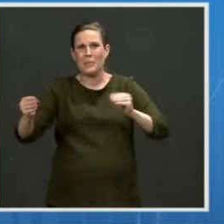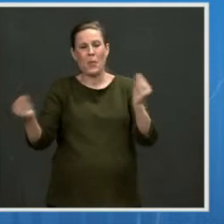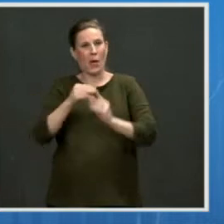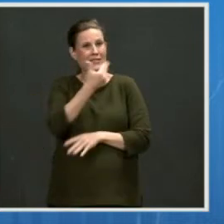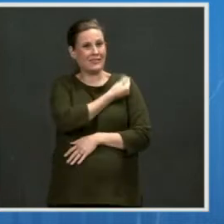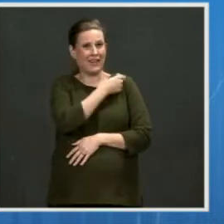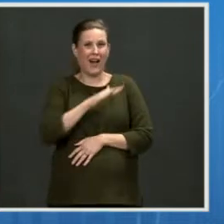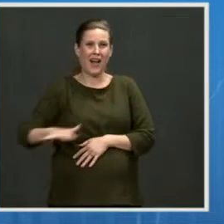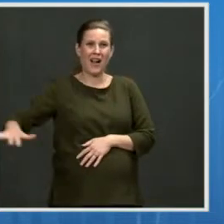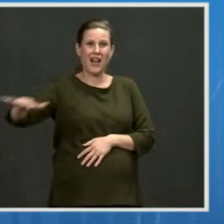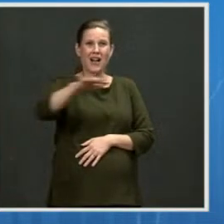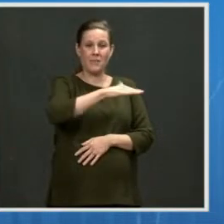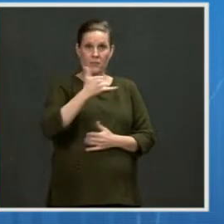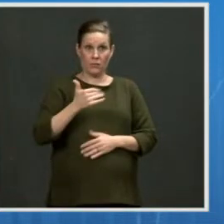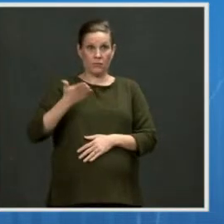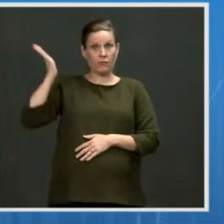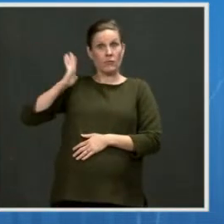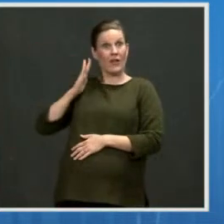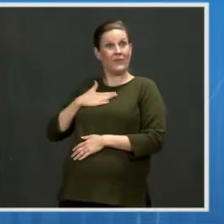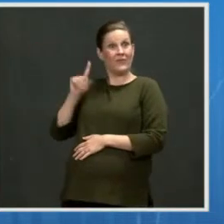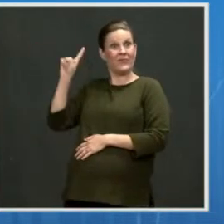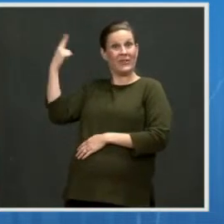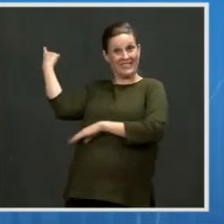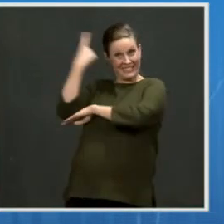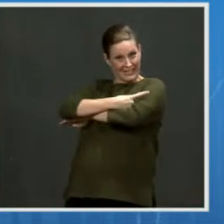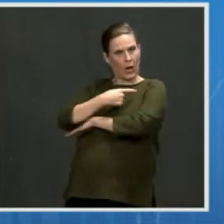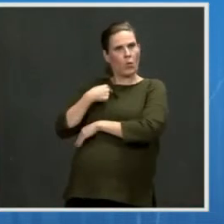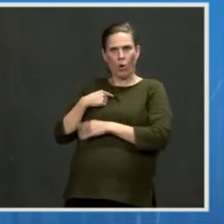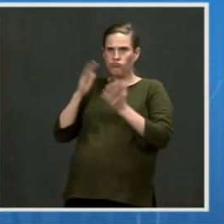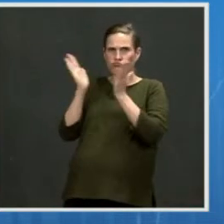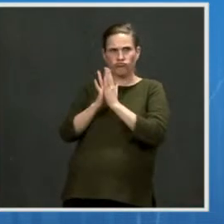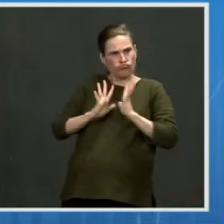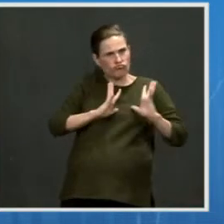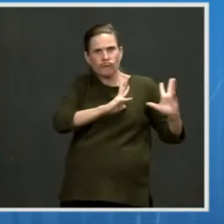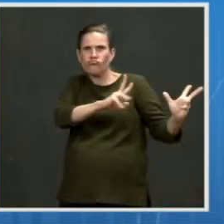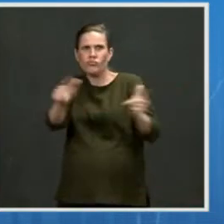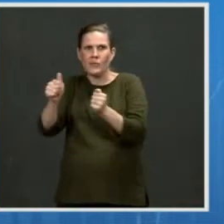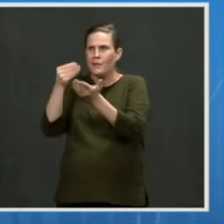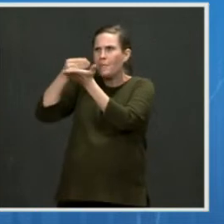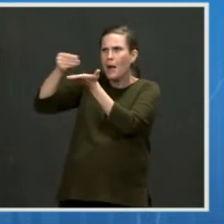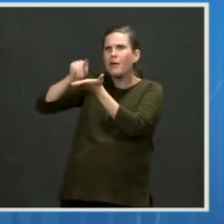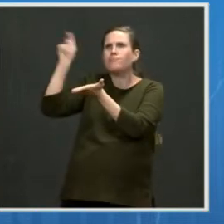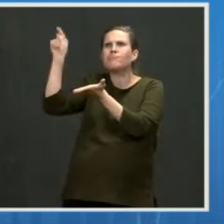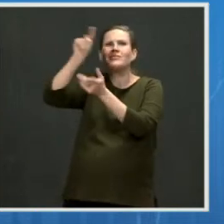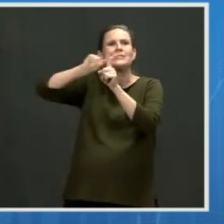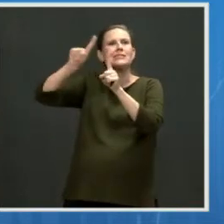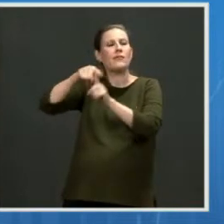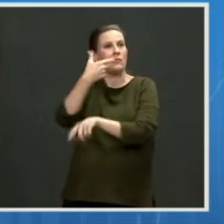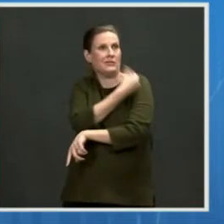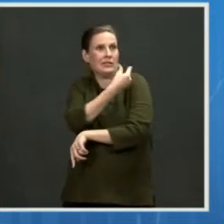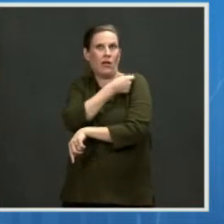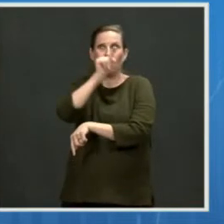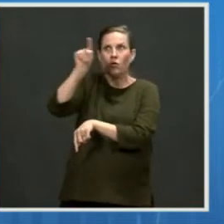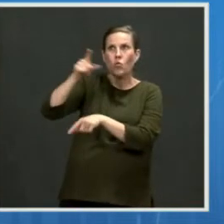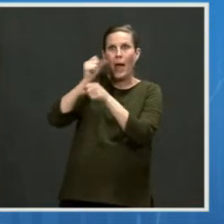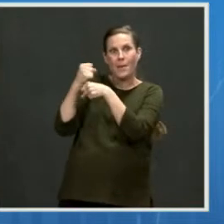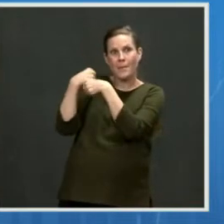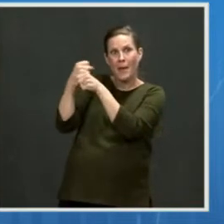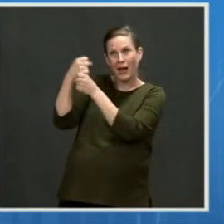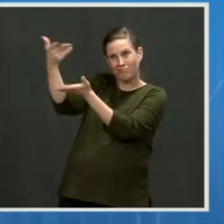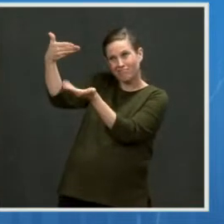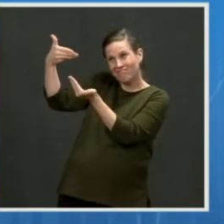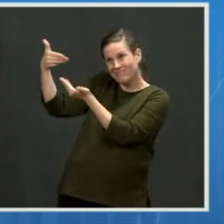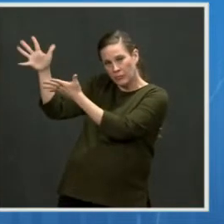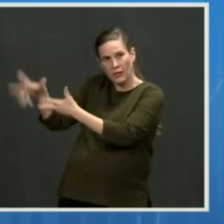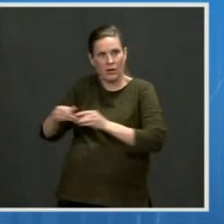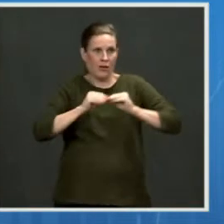began working to accelerate and increase vaccine purchases and manufacturing to have enough vaccines to vaccinate all